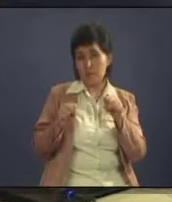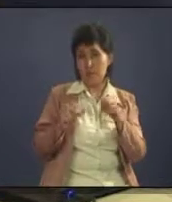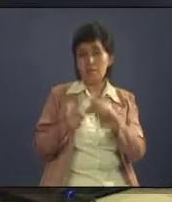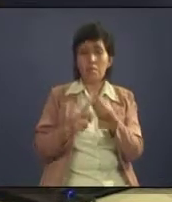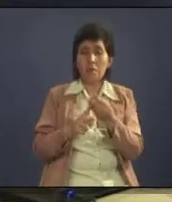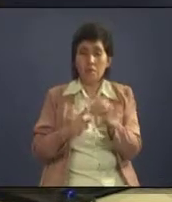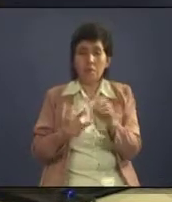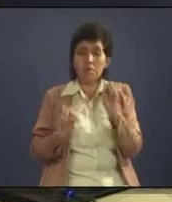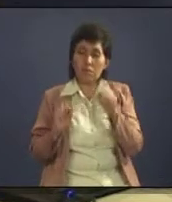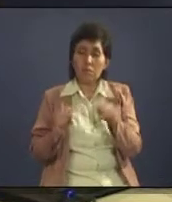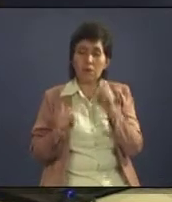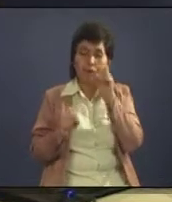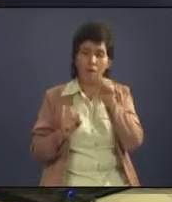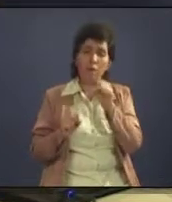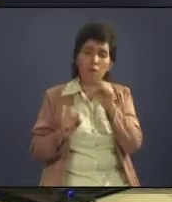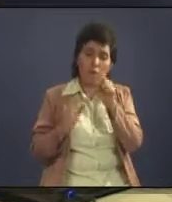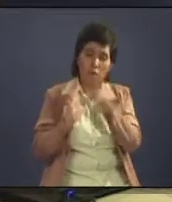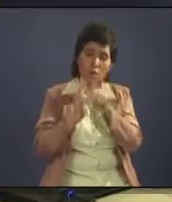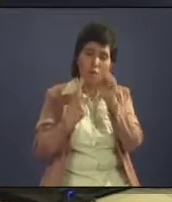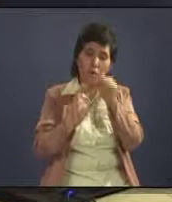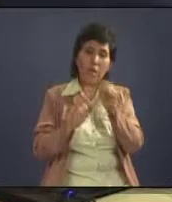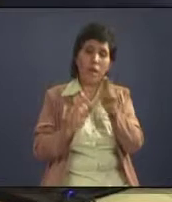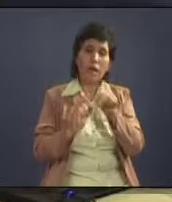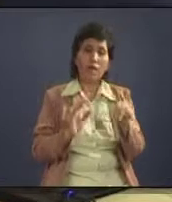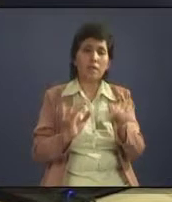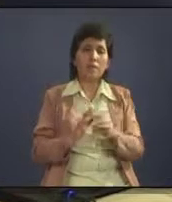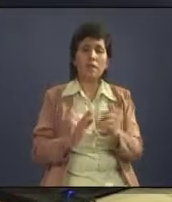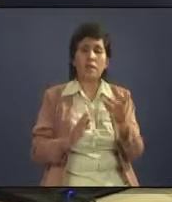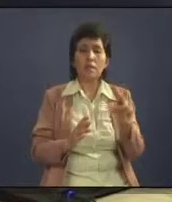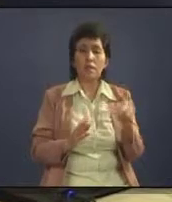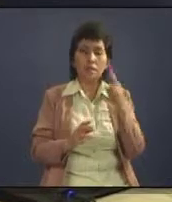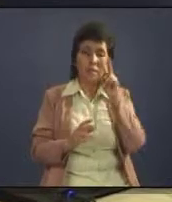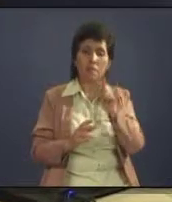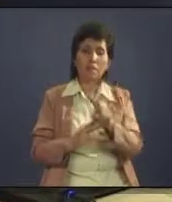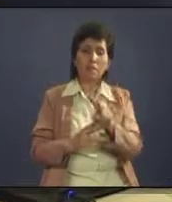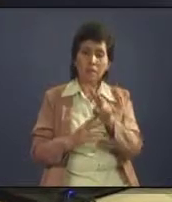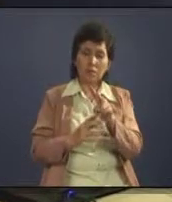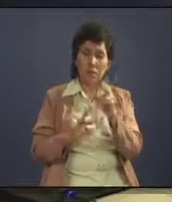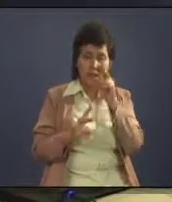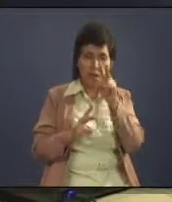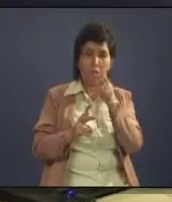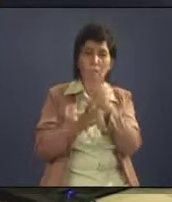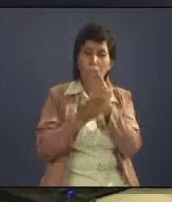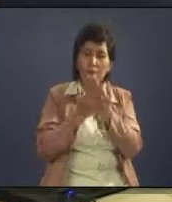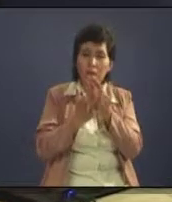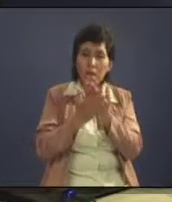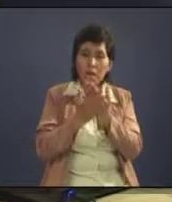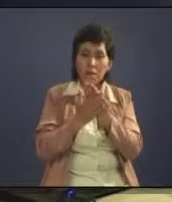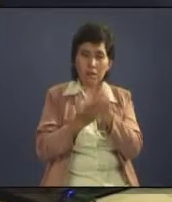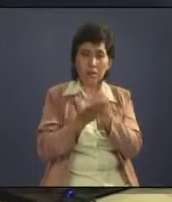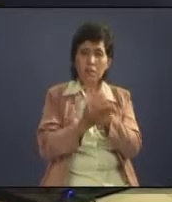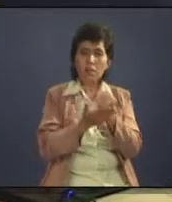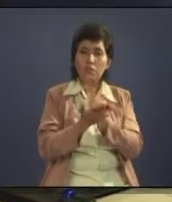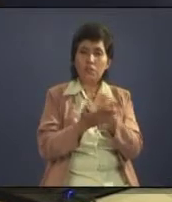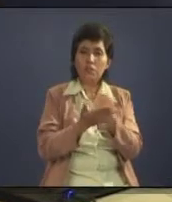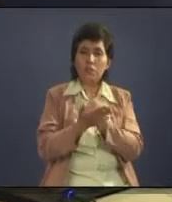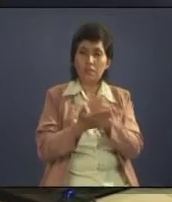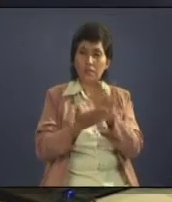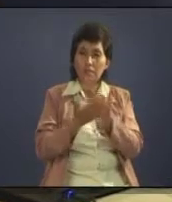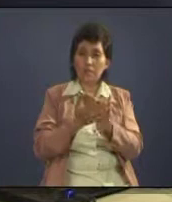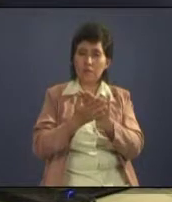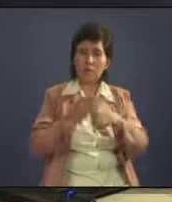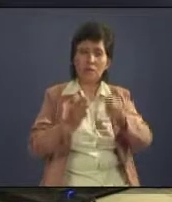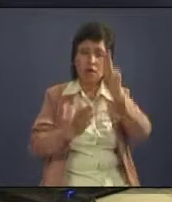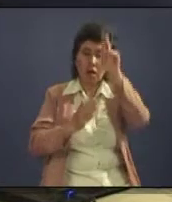ability? Next one, we look at the insurance. Now, if you look carefully in insurance, up to